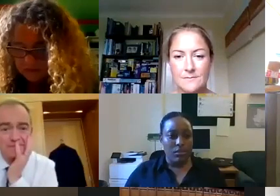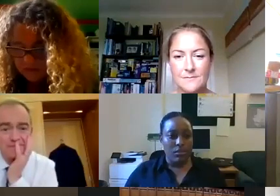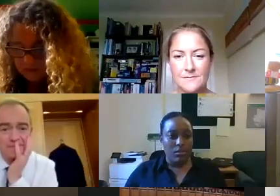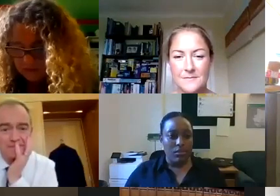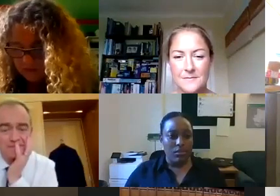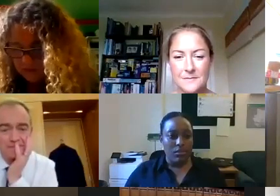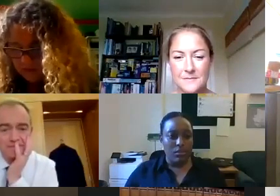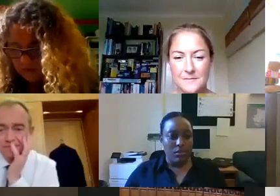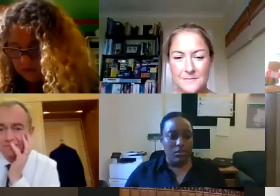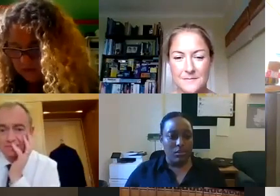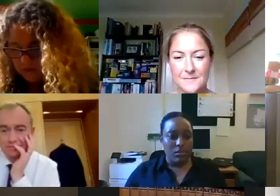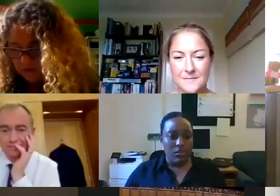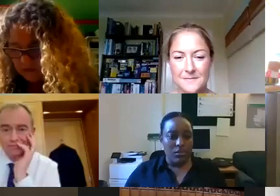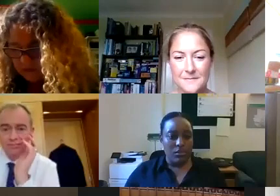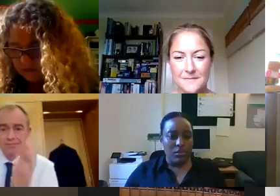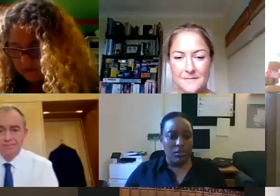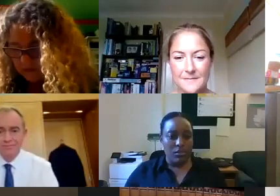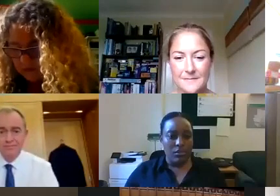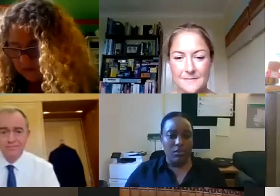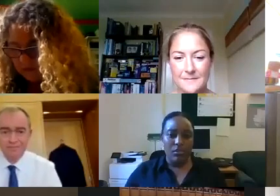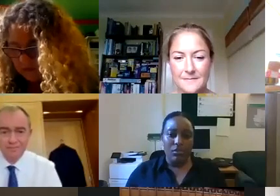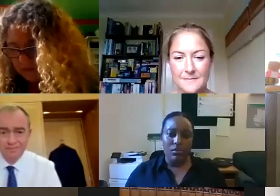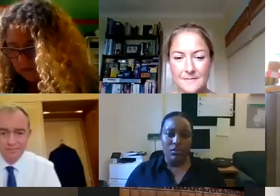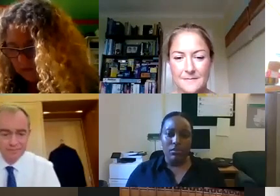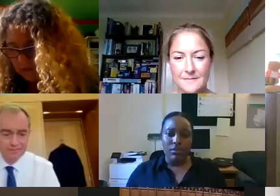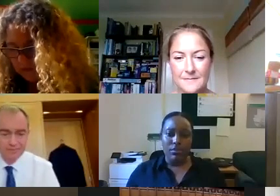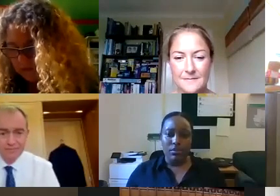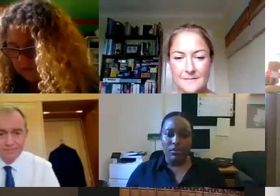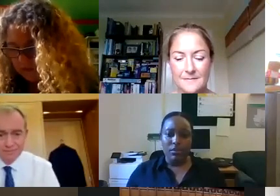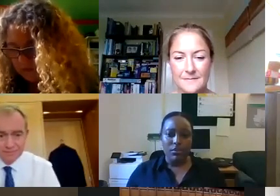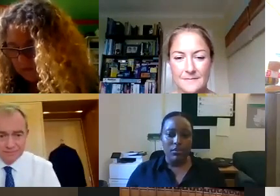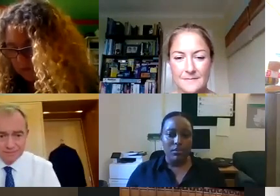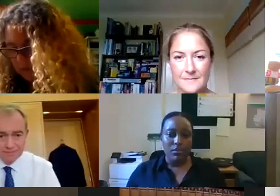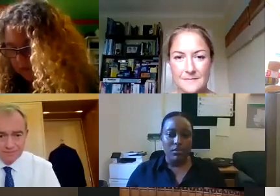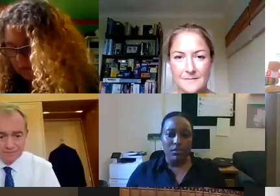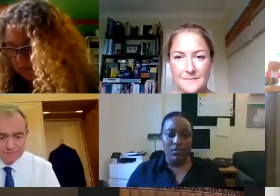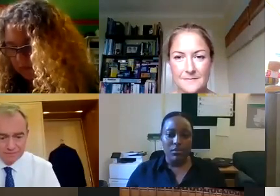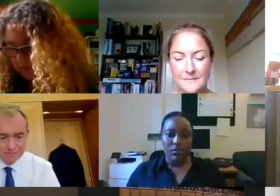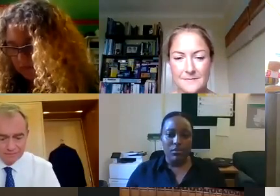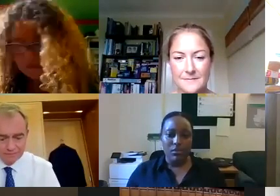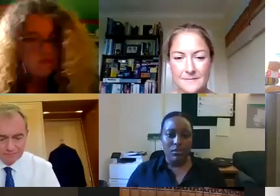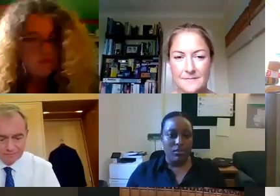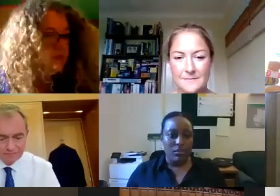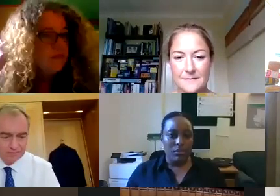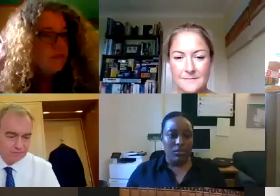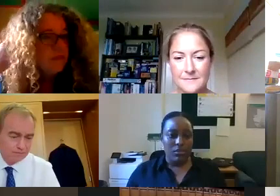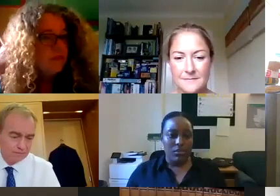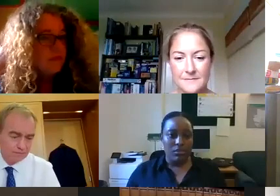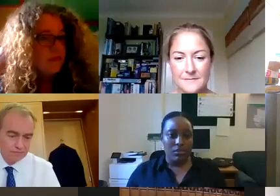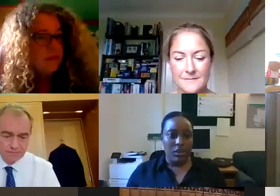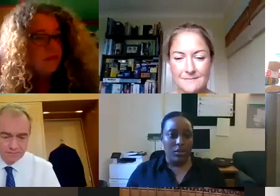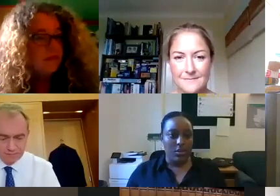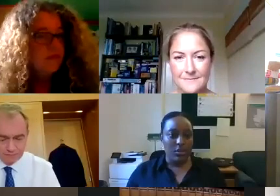watching, this won't take too long at all. I'm going to hand over to Rob Kelsall to outline how this election is going to